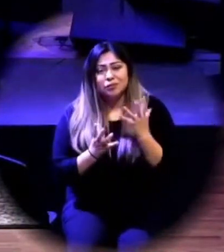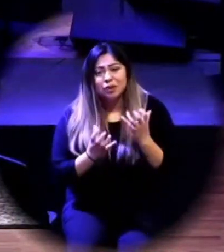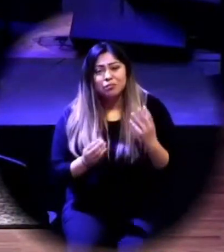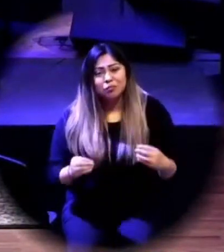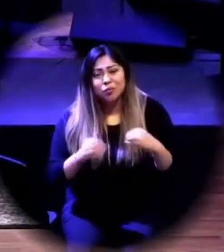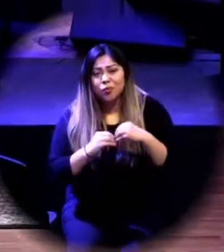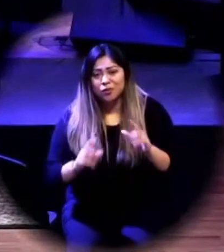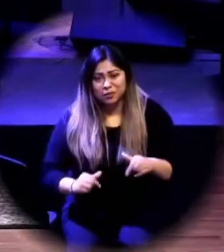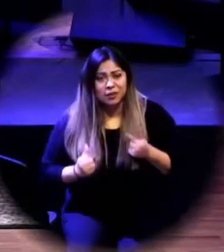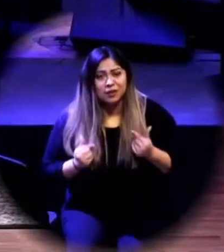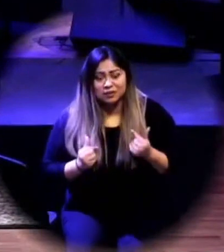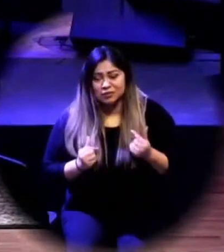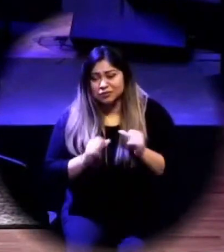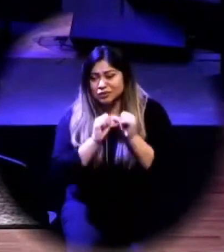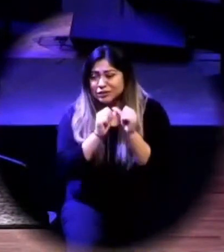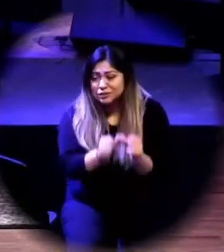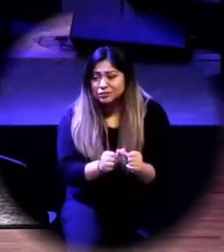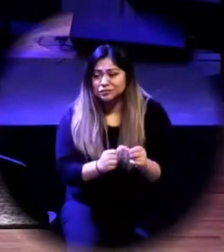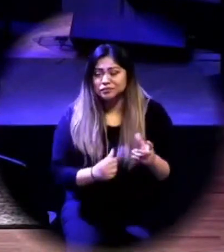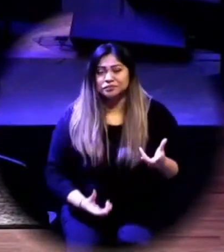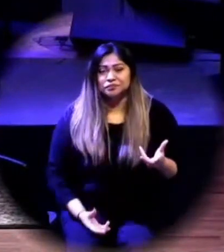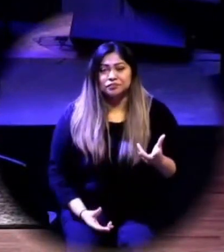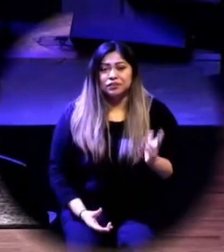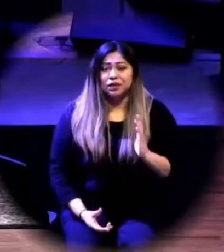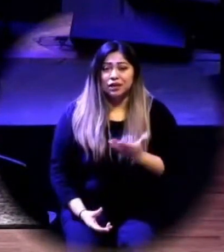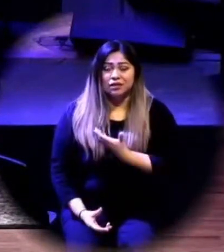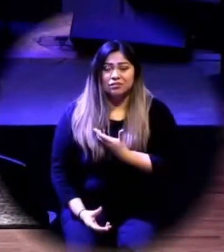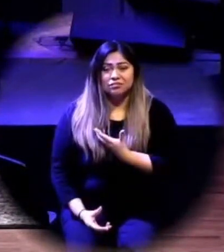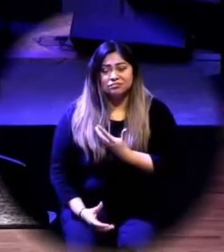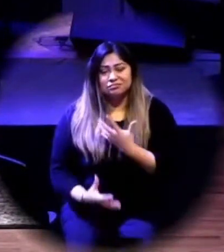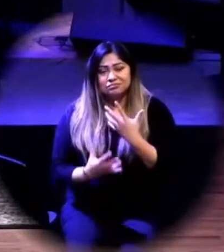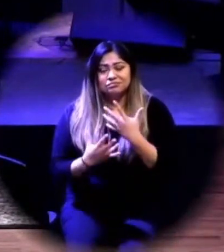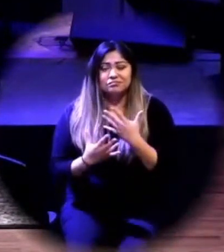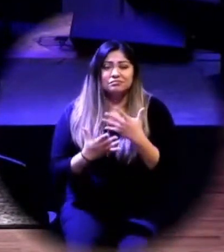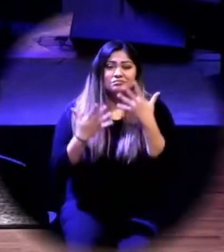life. And our grief and